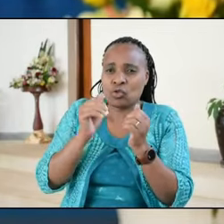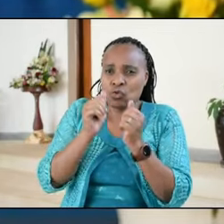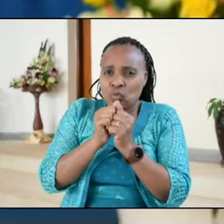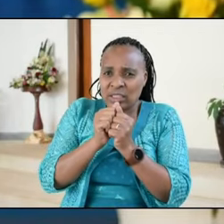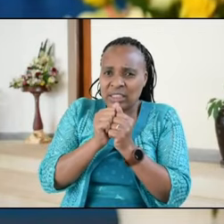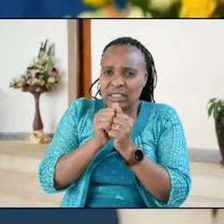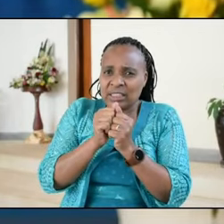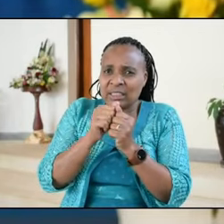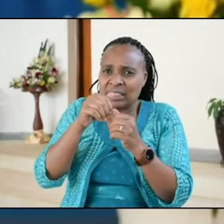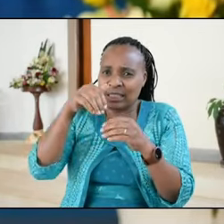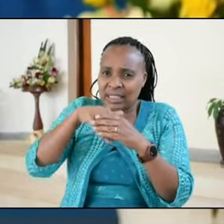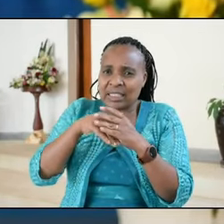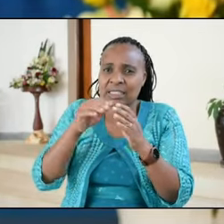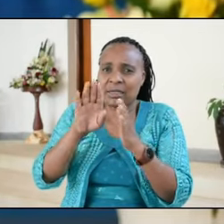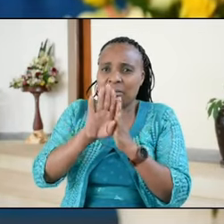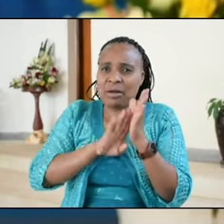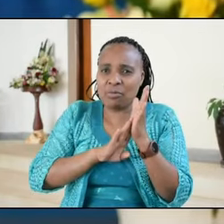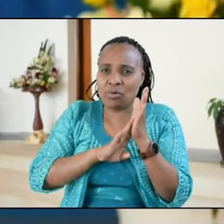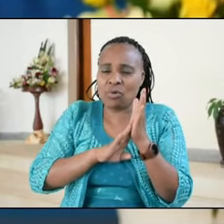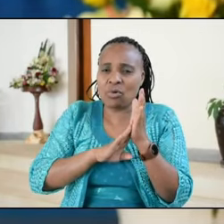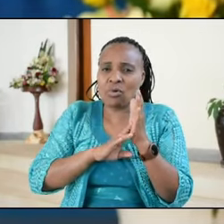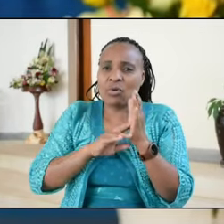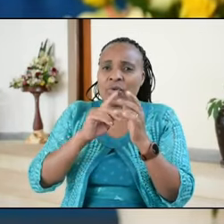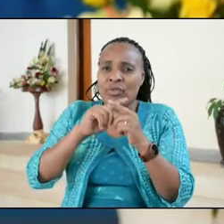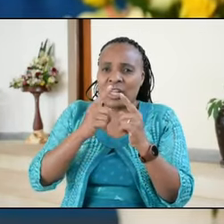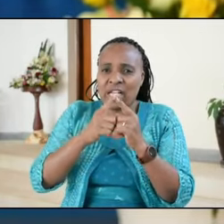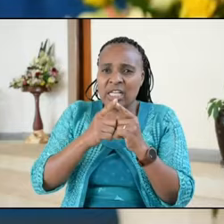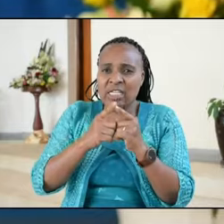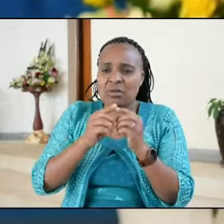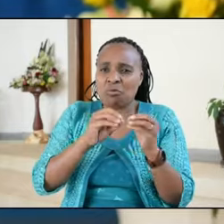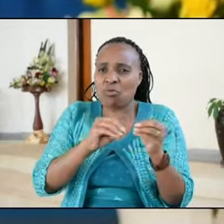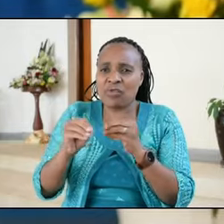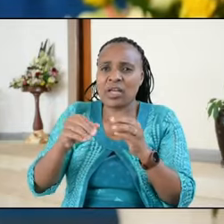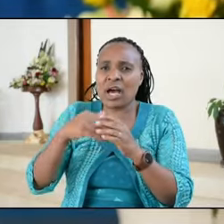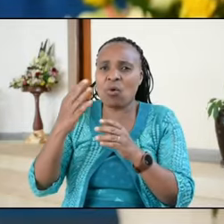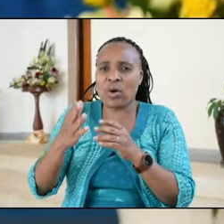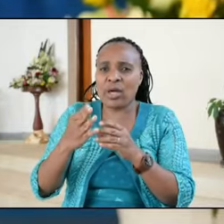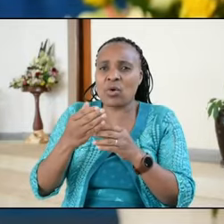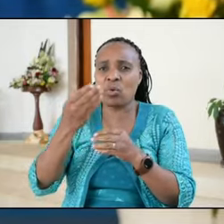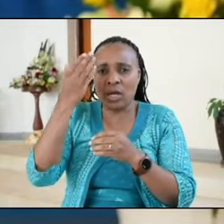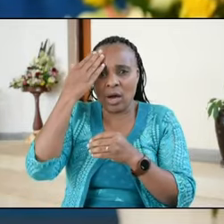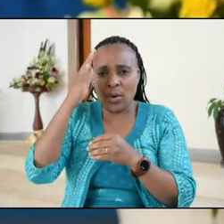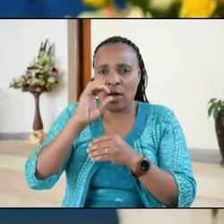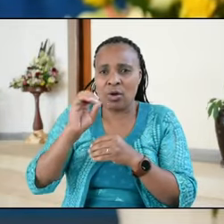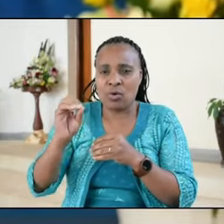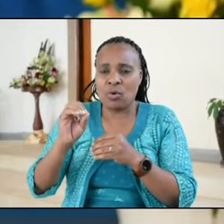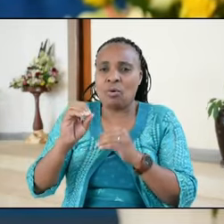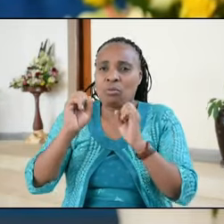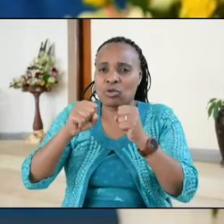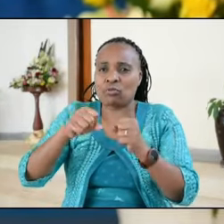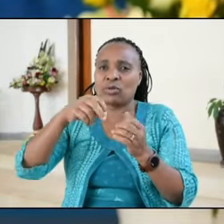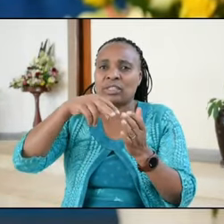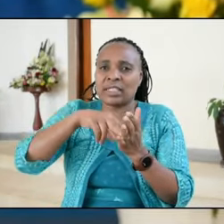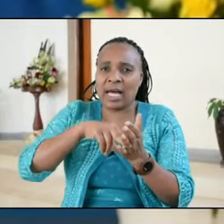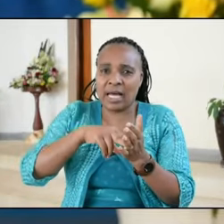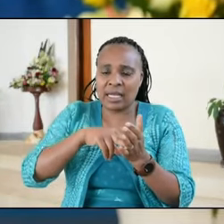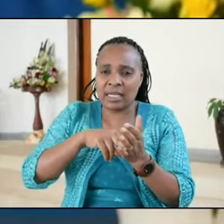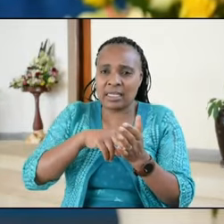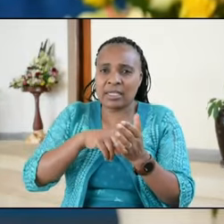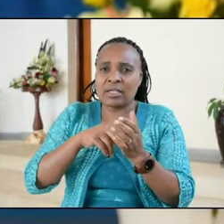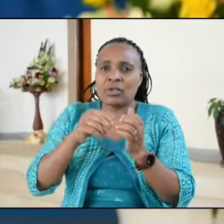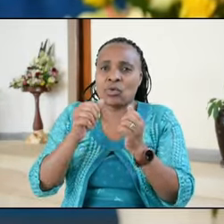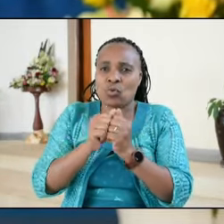that is moving away from the truth that we know it, mm-hmm. we shall stand by